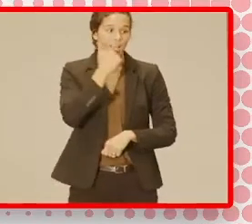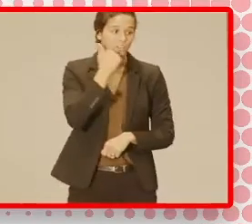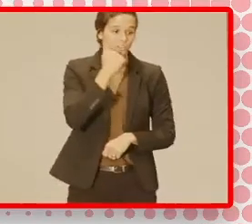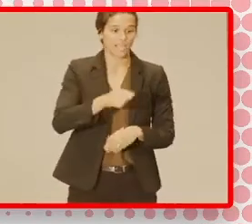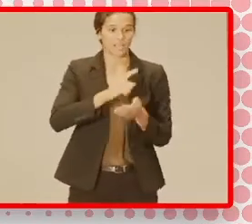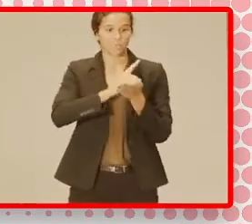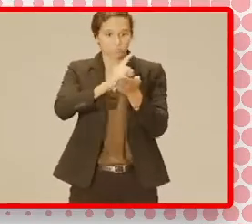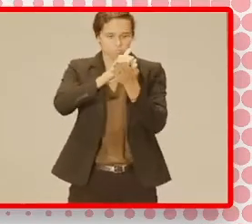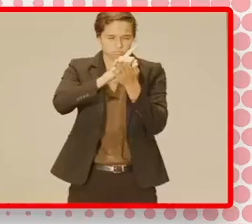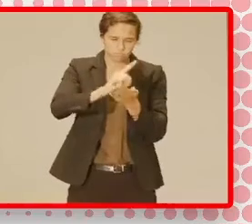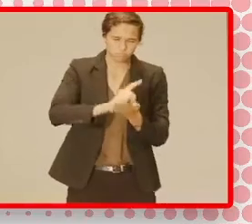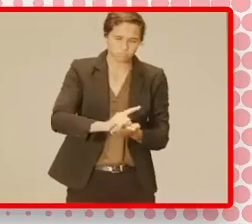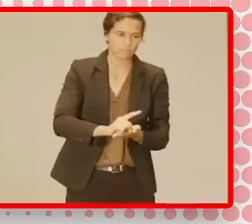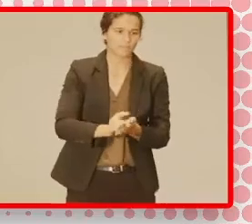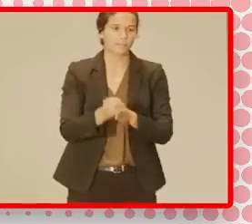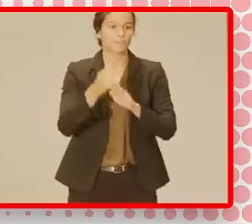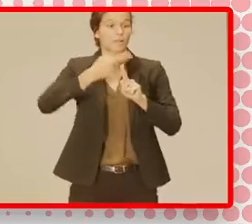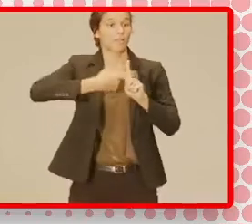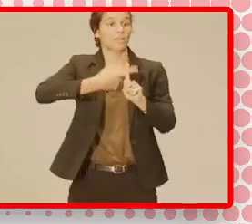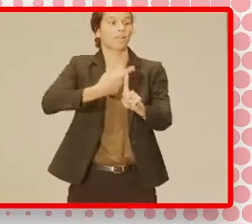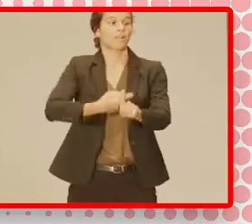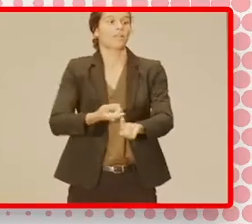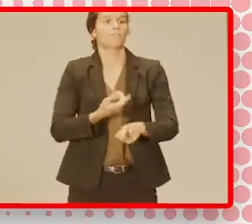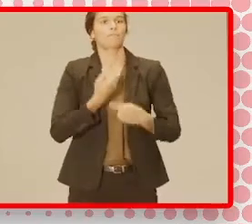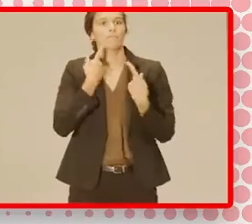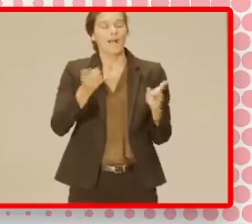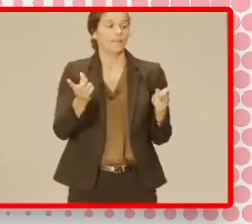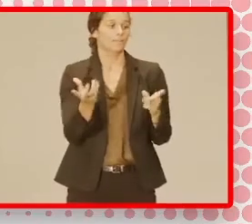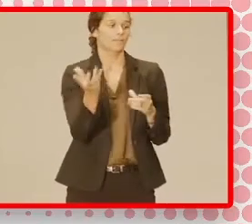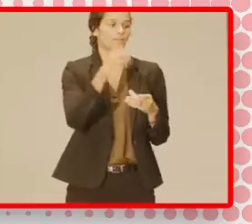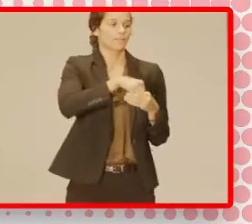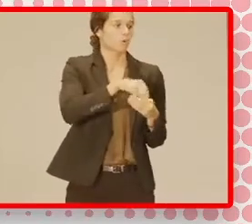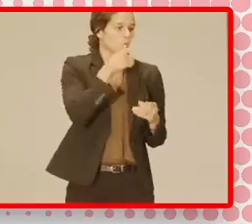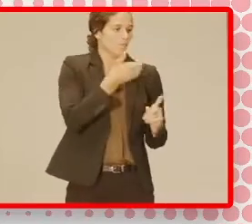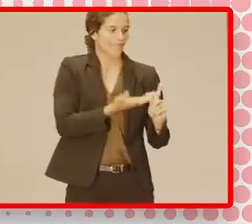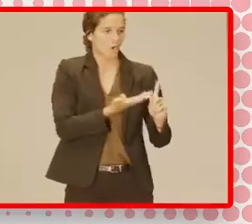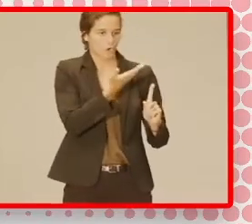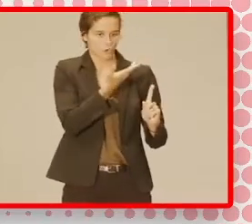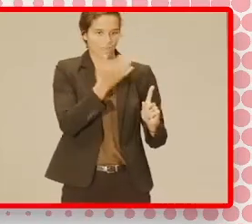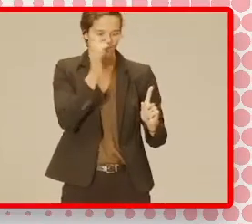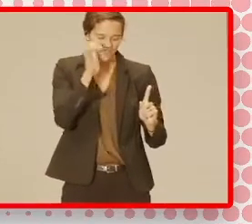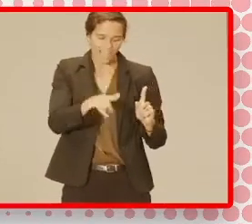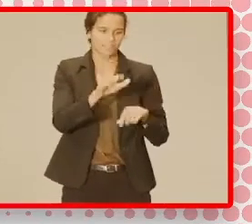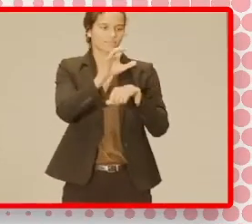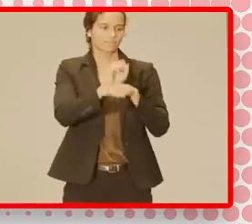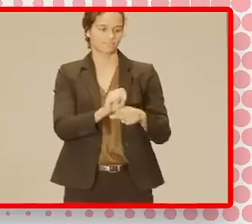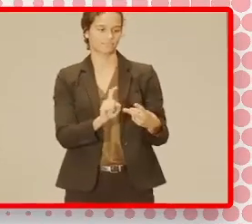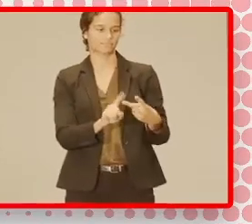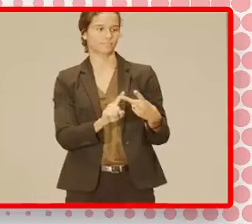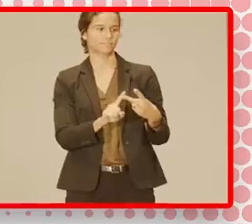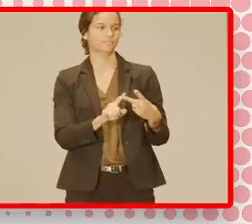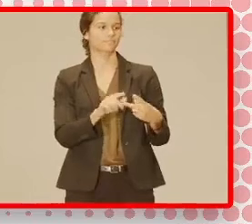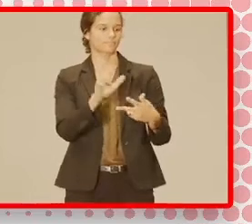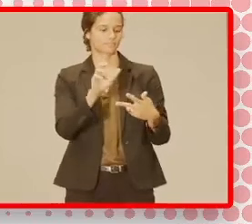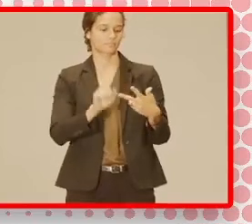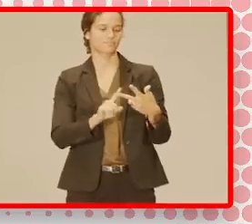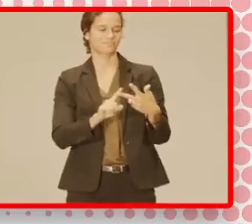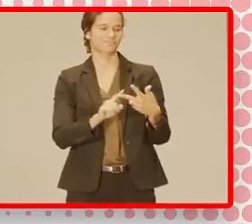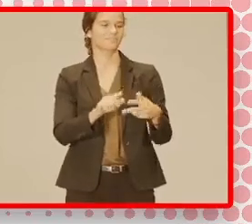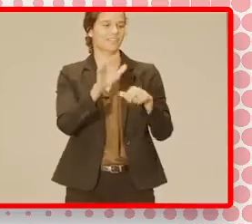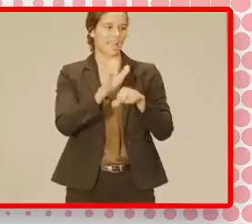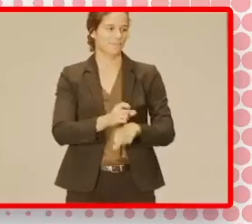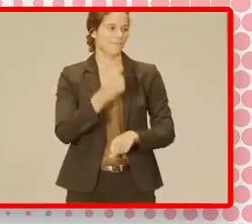it becomes a part of who they are. That's the achievement habit. That's what you try to do. You invest a year in your child's